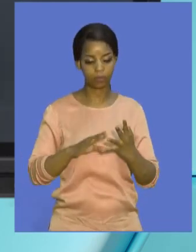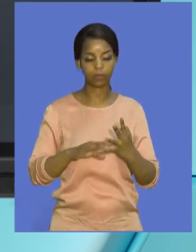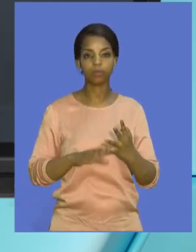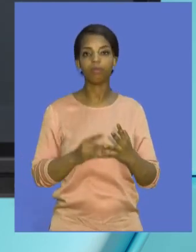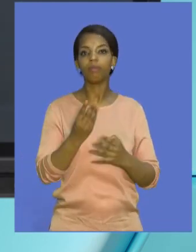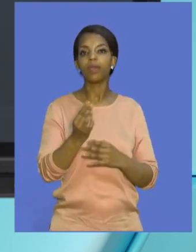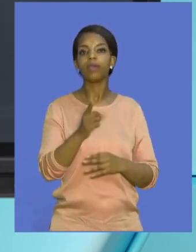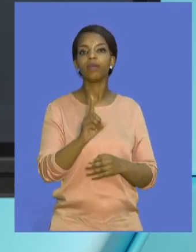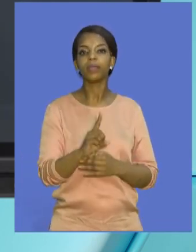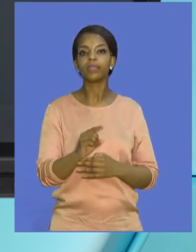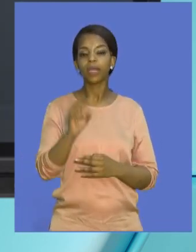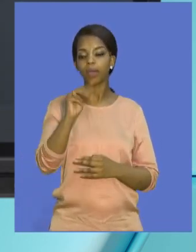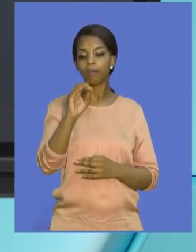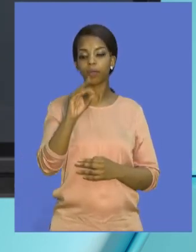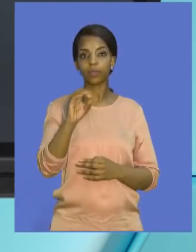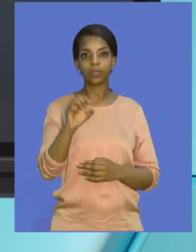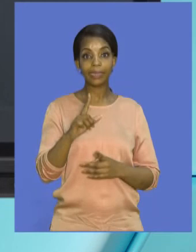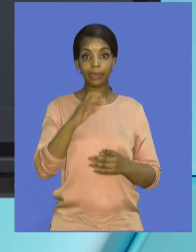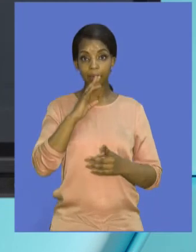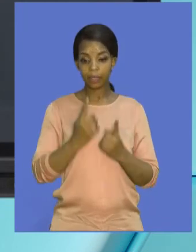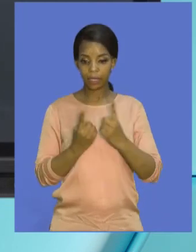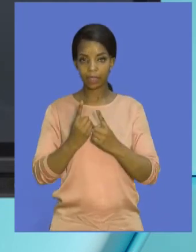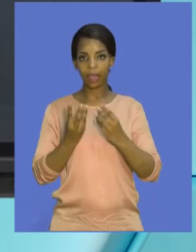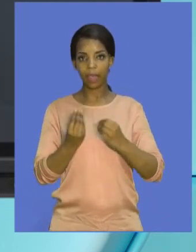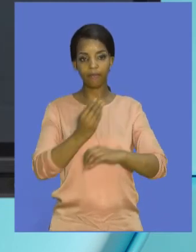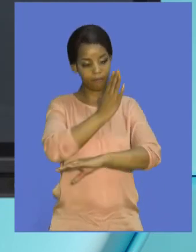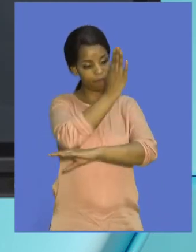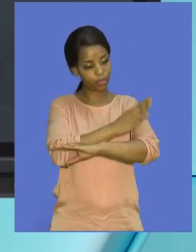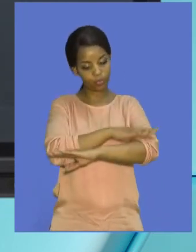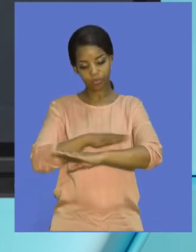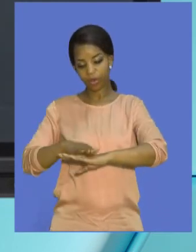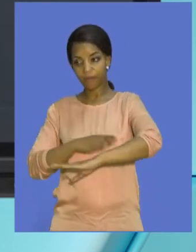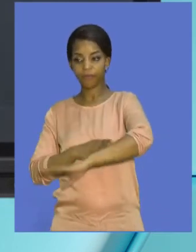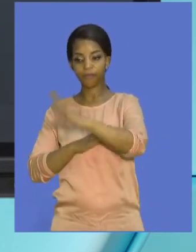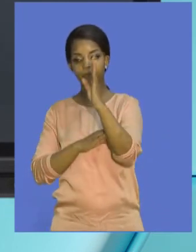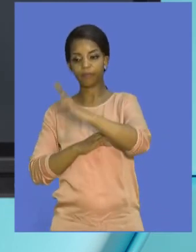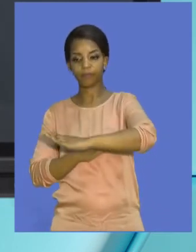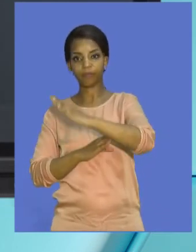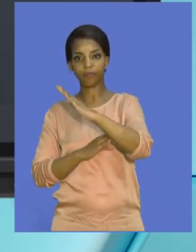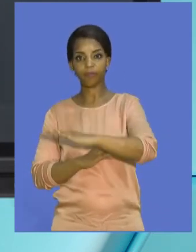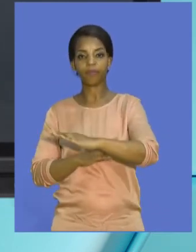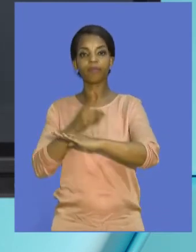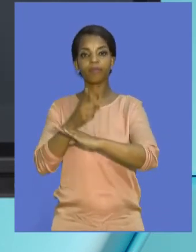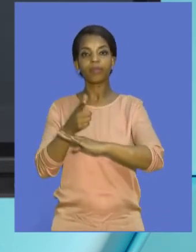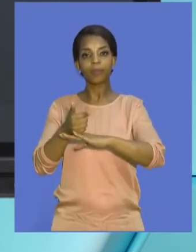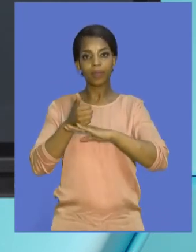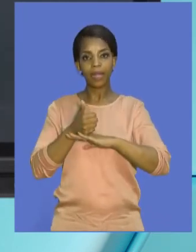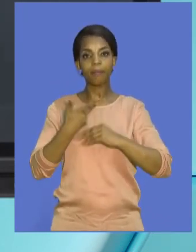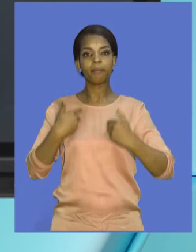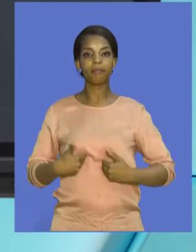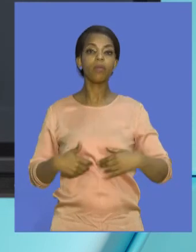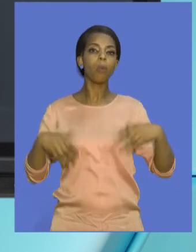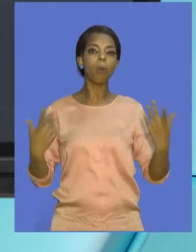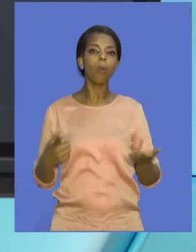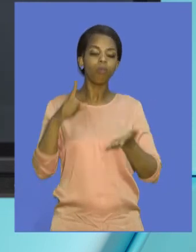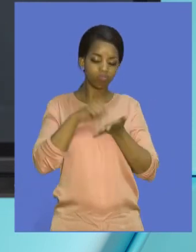either a graph or an equation that will allow me to predict what will happen after